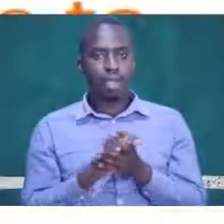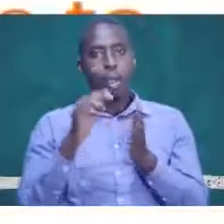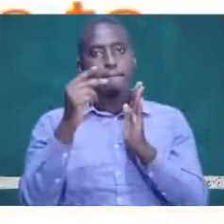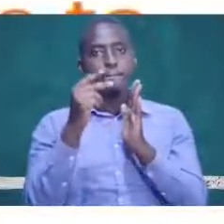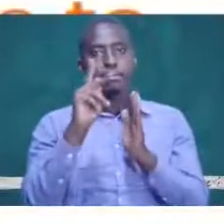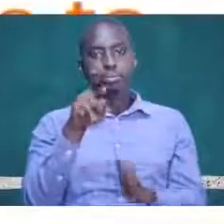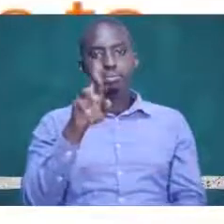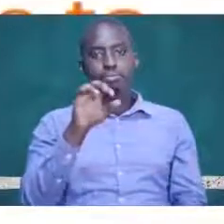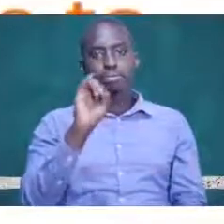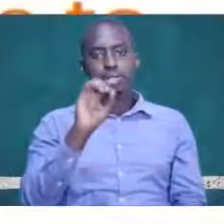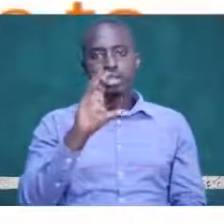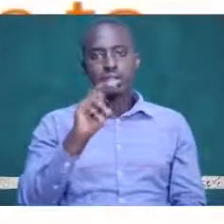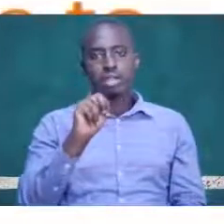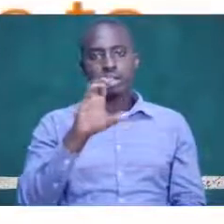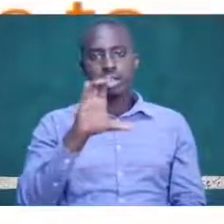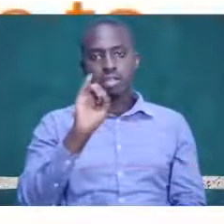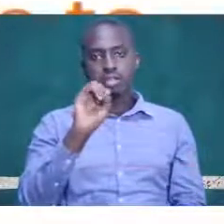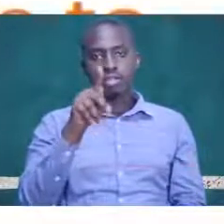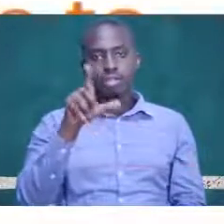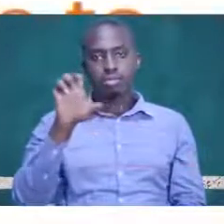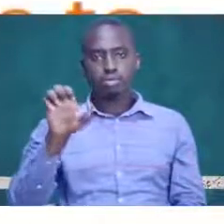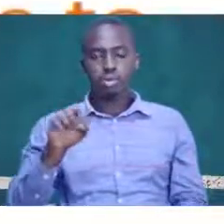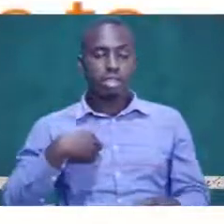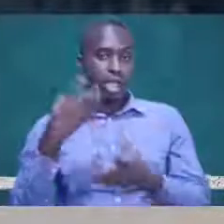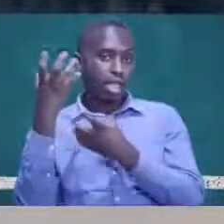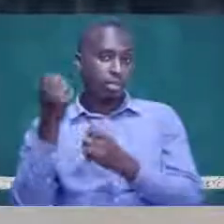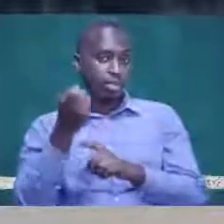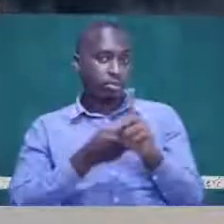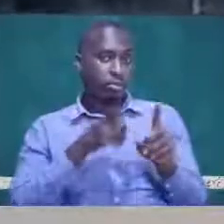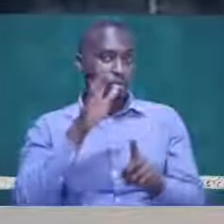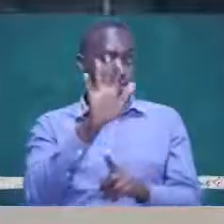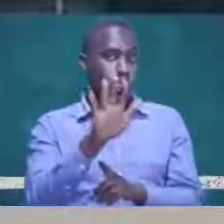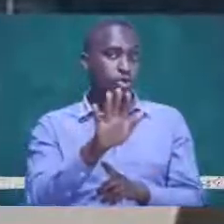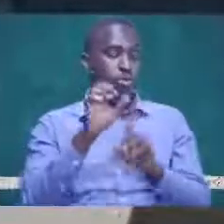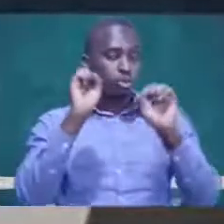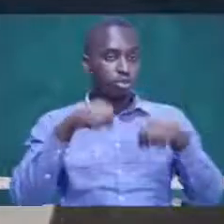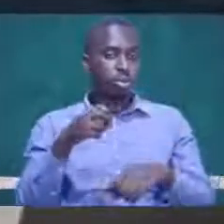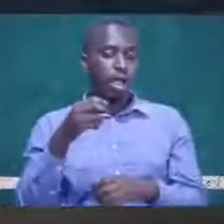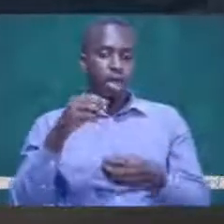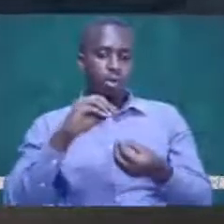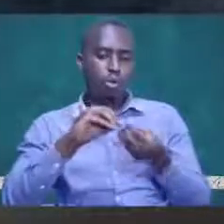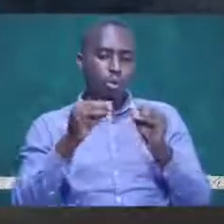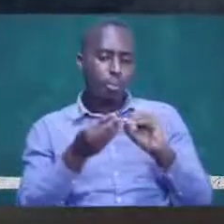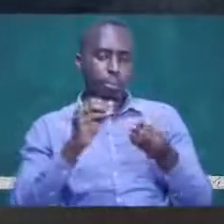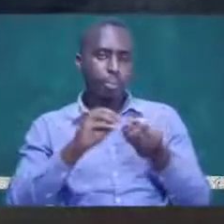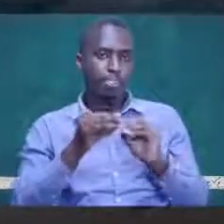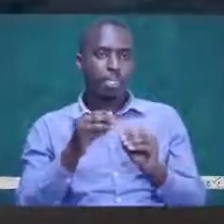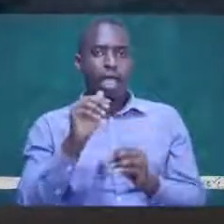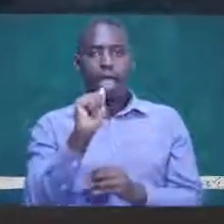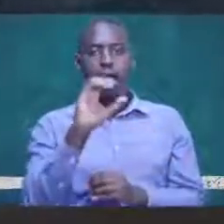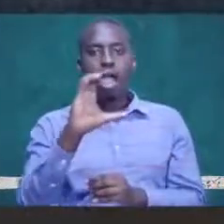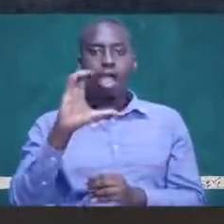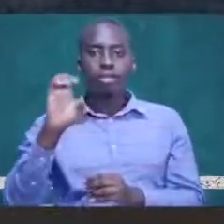principle. And I expect you learners, at the end of the lesson, you can be able to calculate the